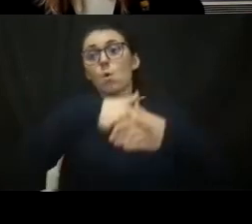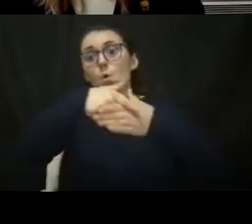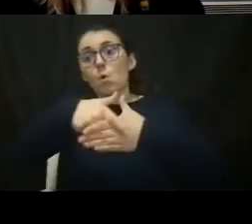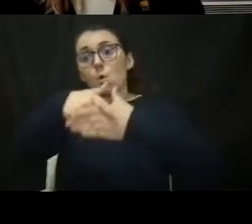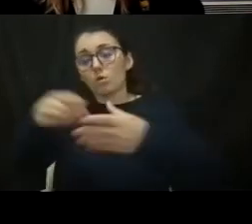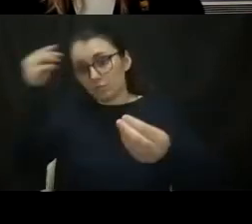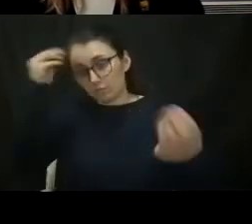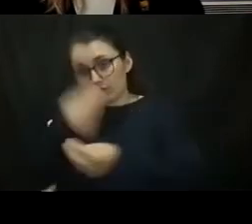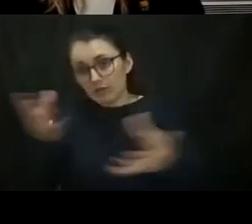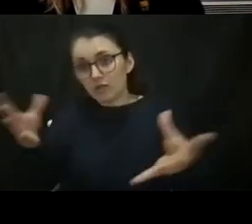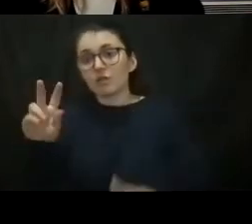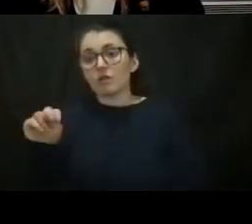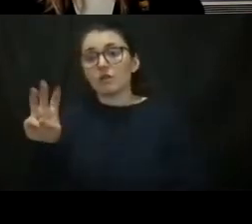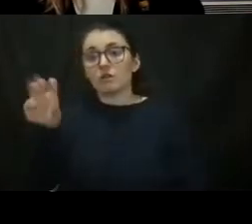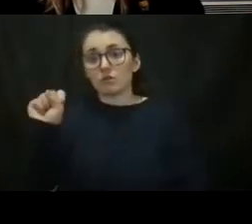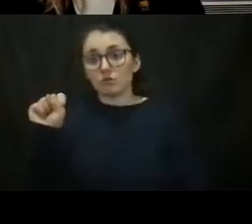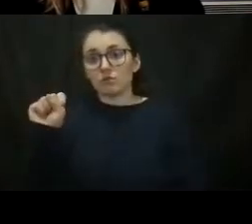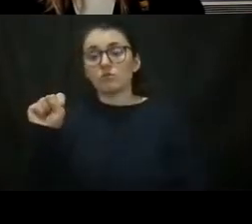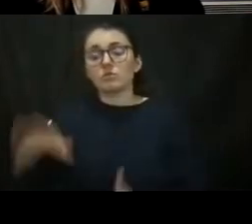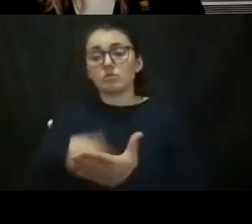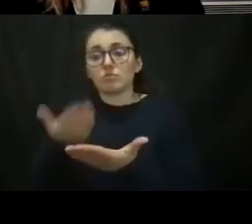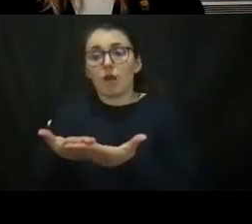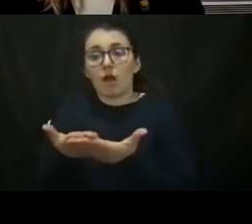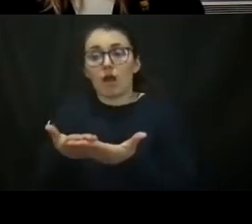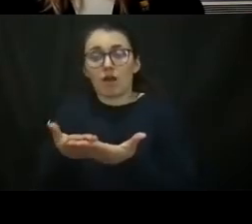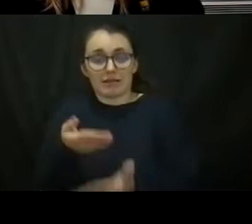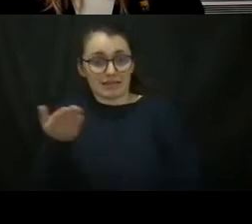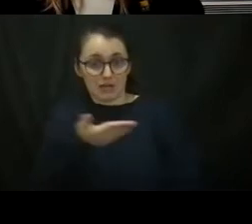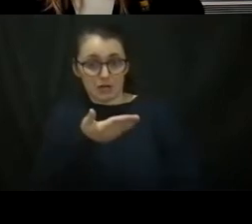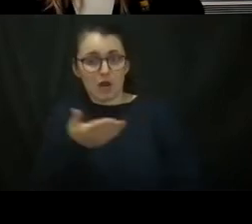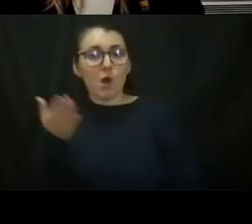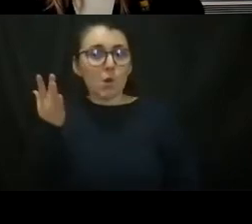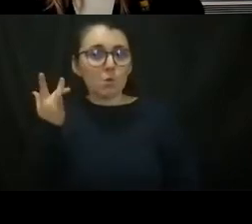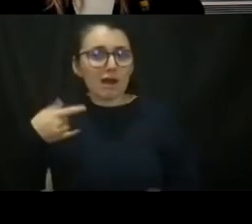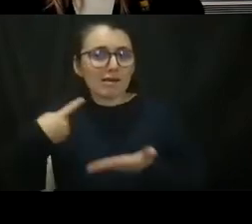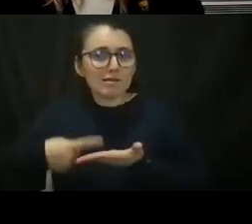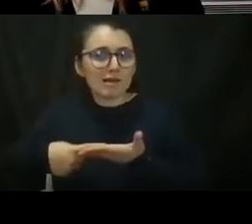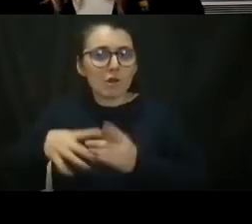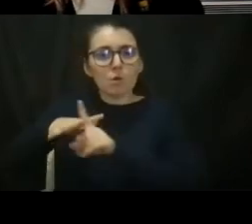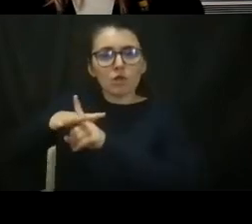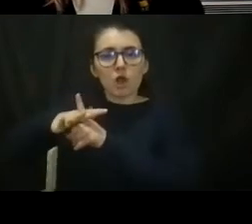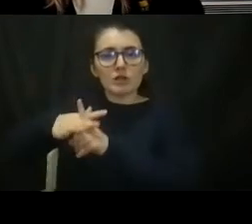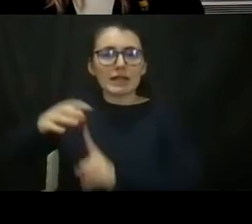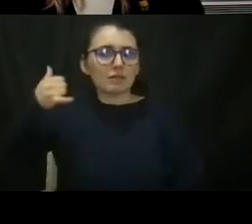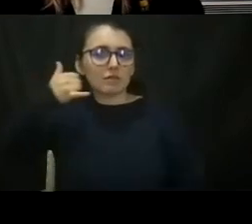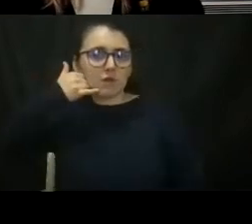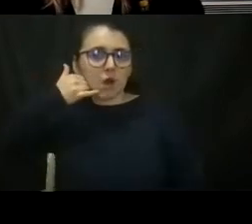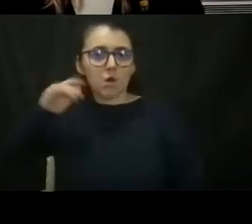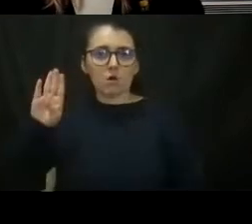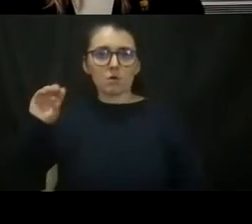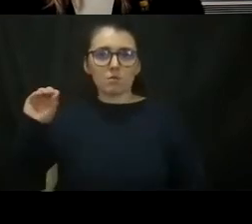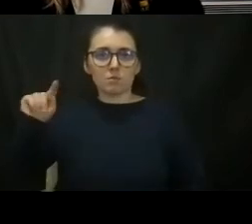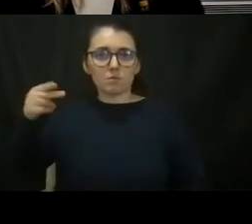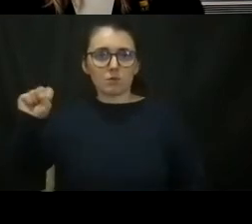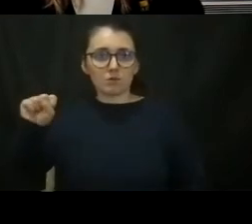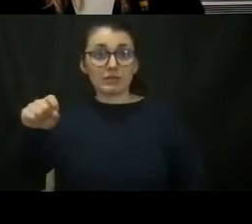over a month for that news to travel here. And I talk about that within the context of those phone booths, because this room